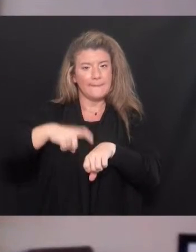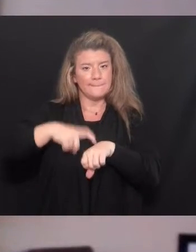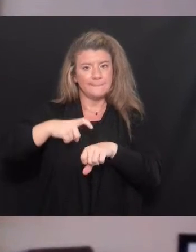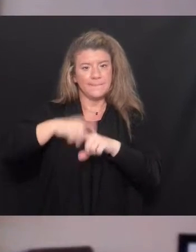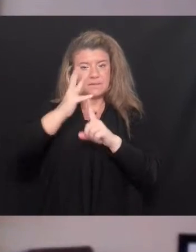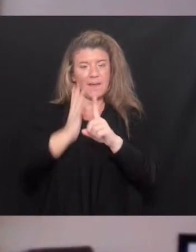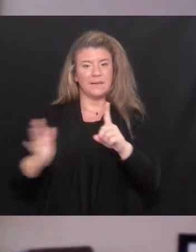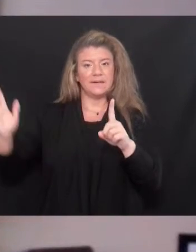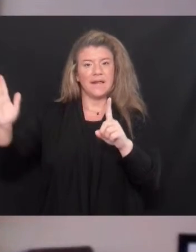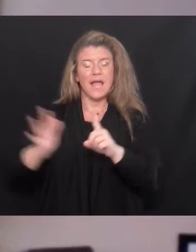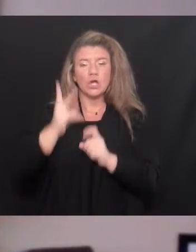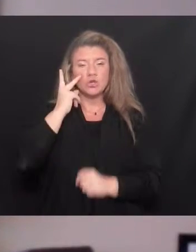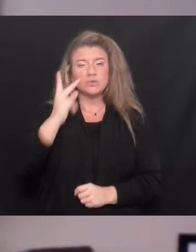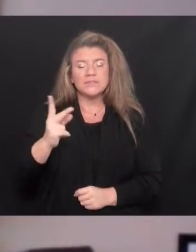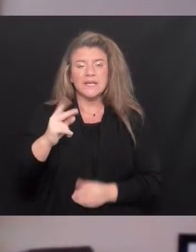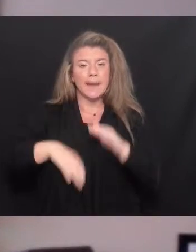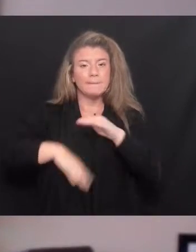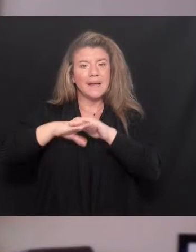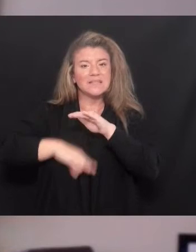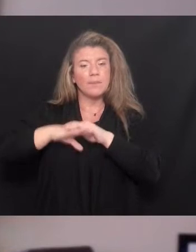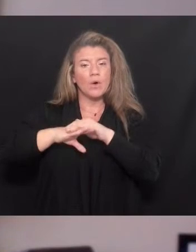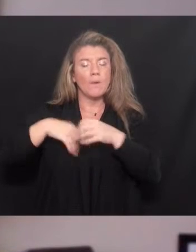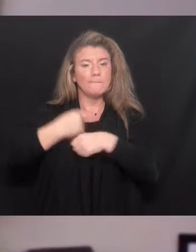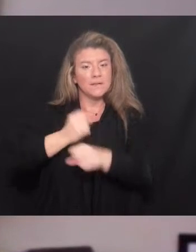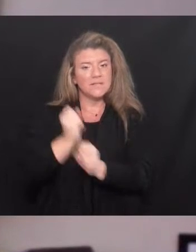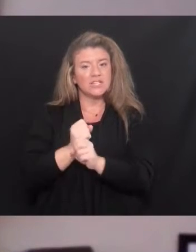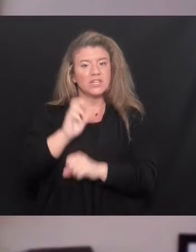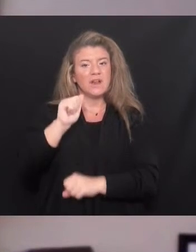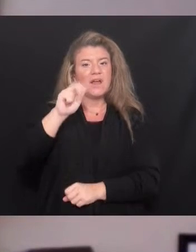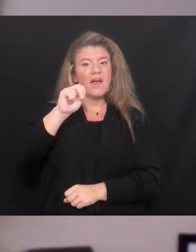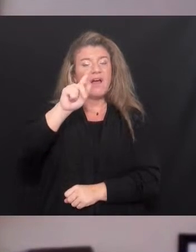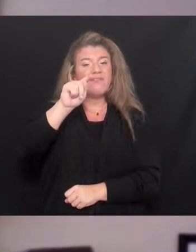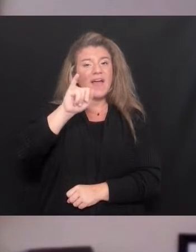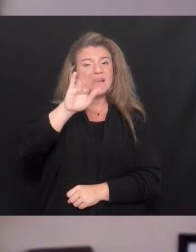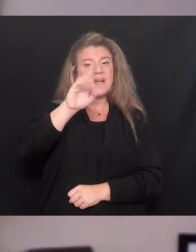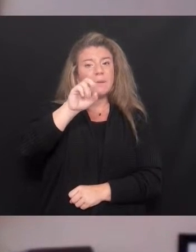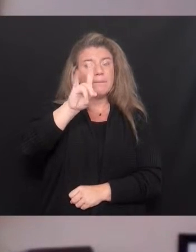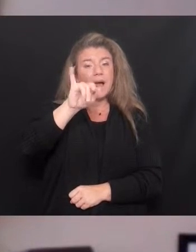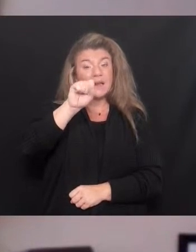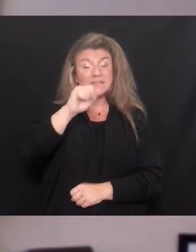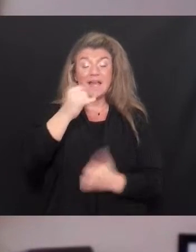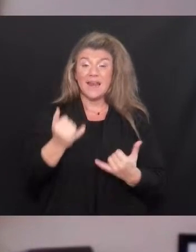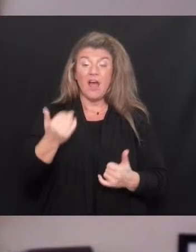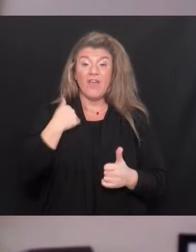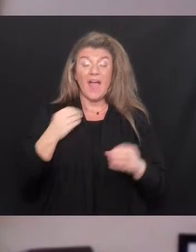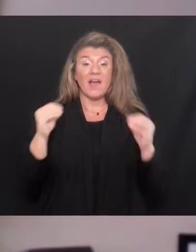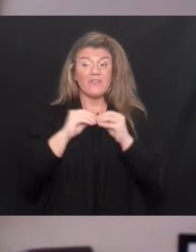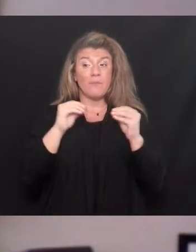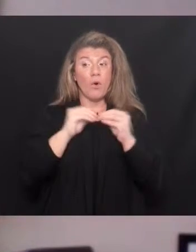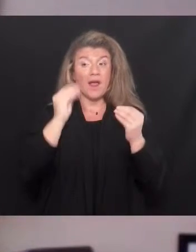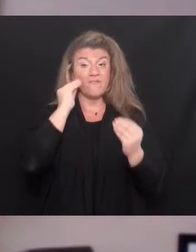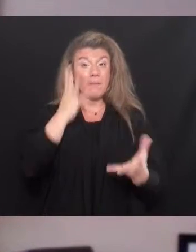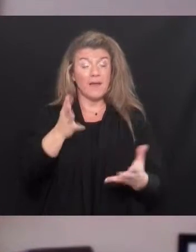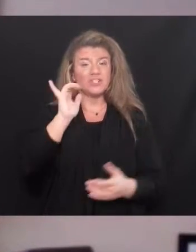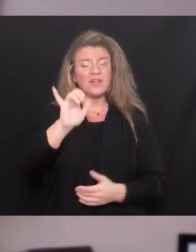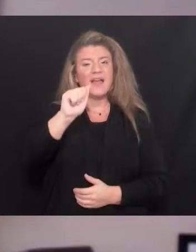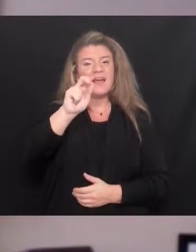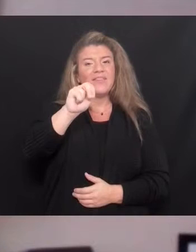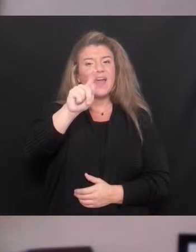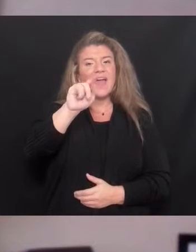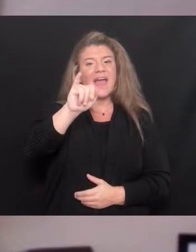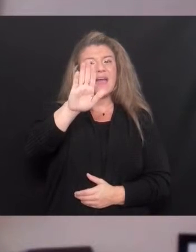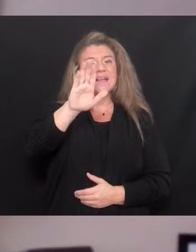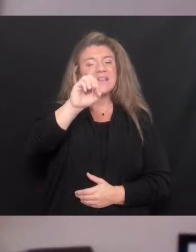to see a maximal production of antibodies. And there's more data now that the antibodies that are